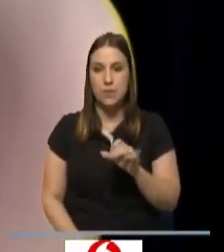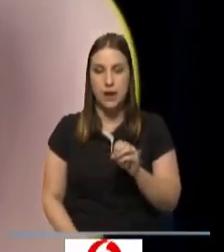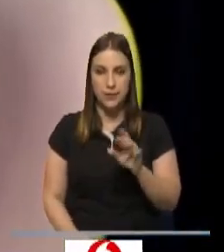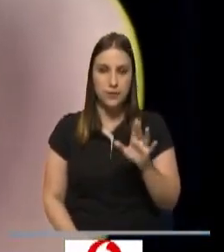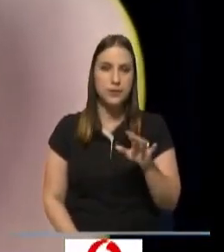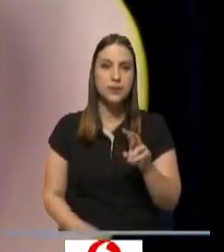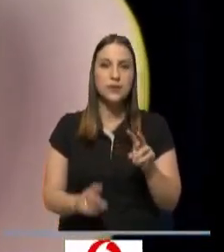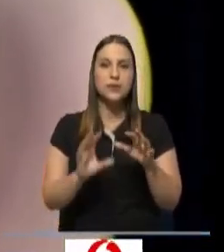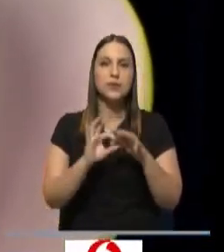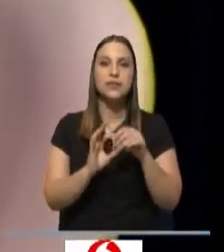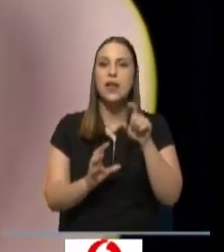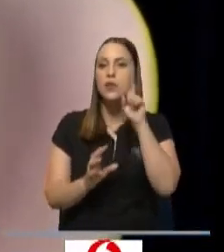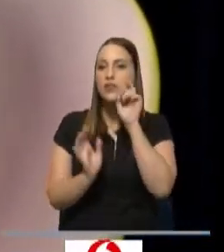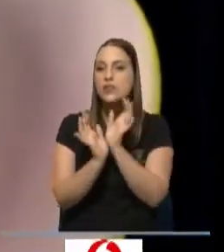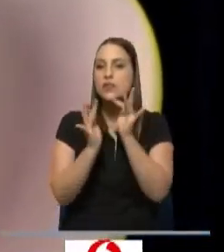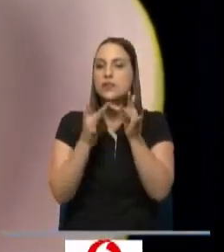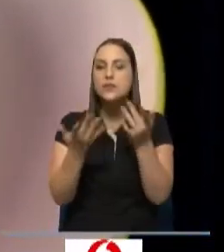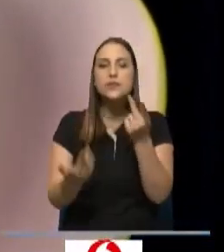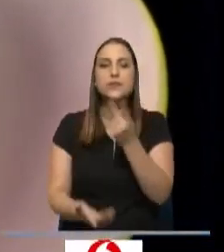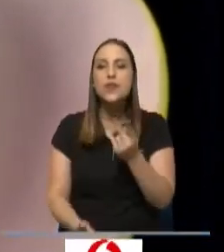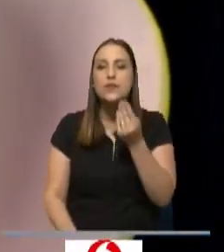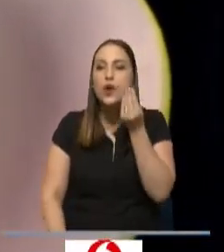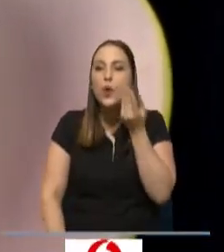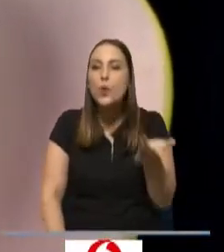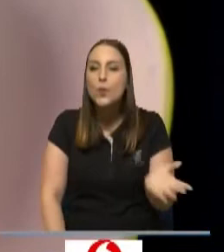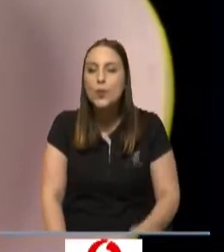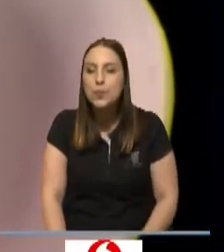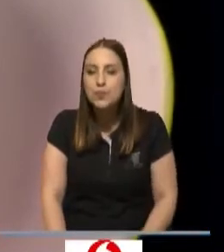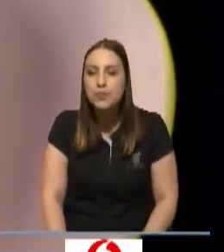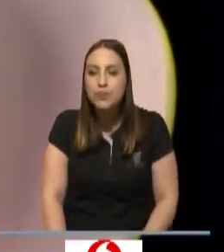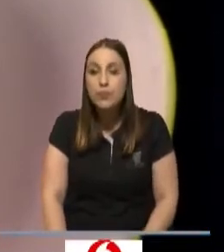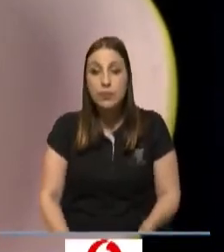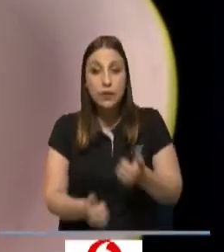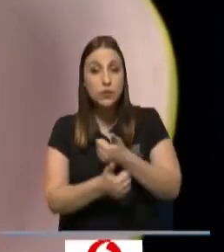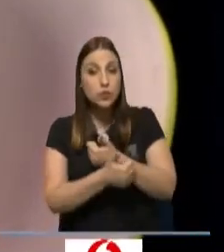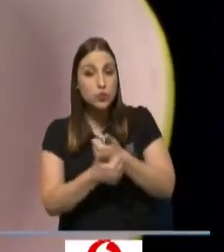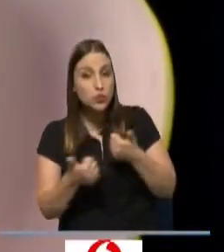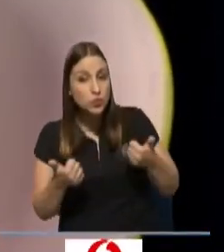with Mario Vaz about cybersecurity. How is Vodafone?